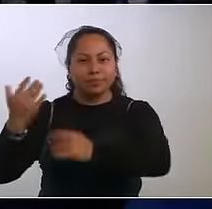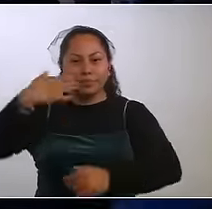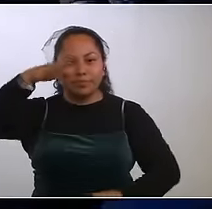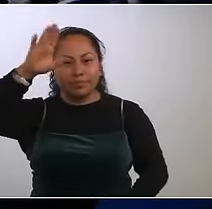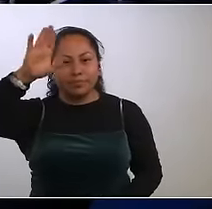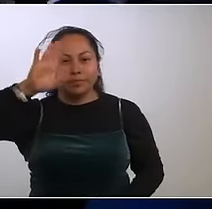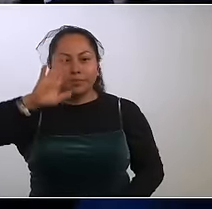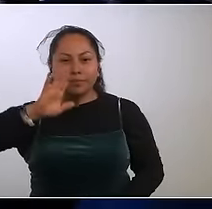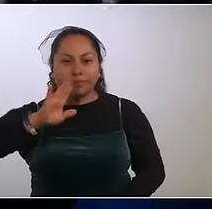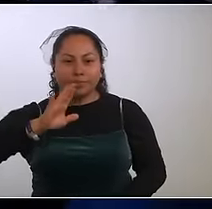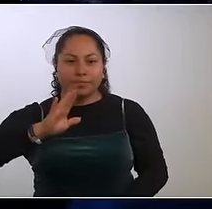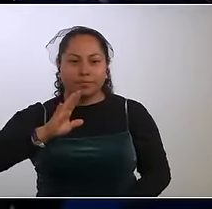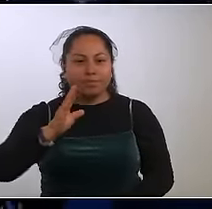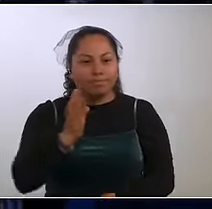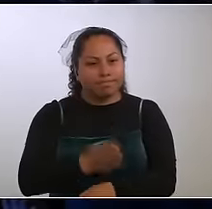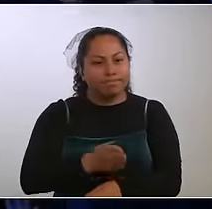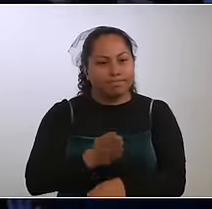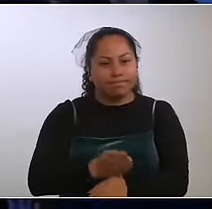Bishop President,